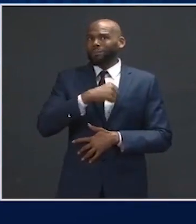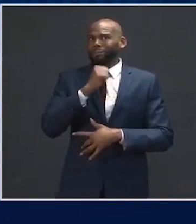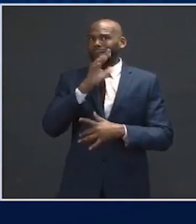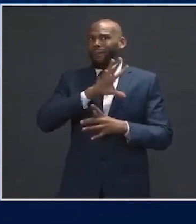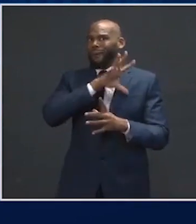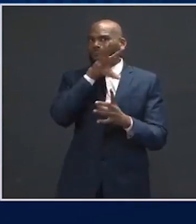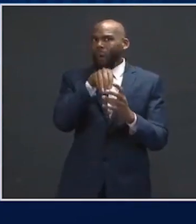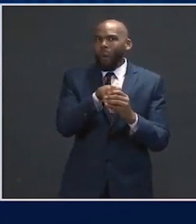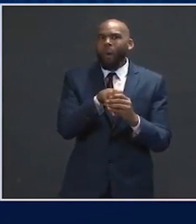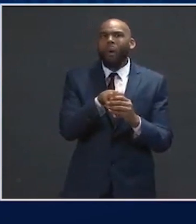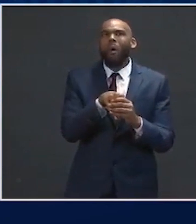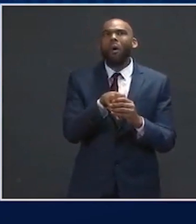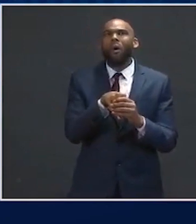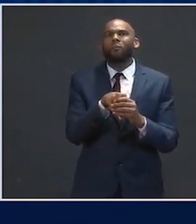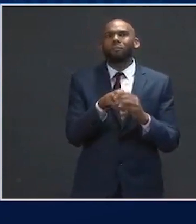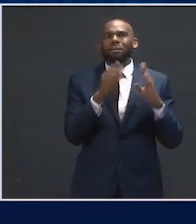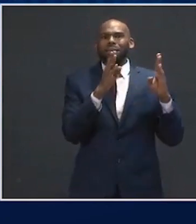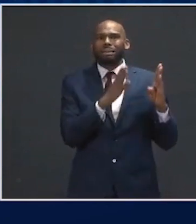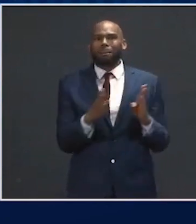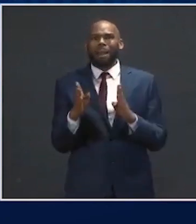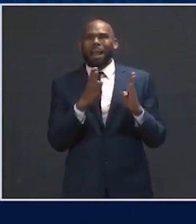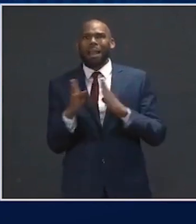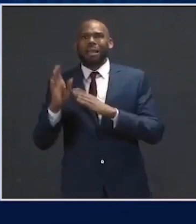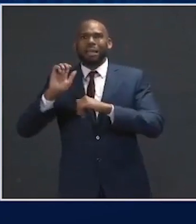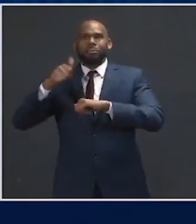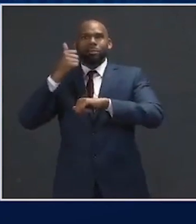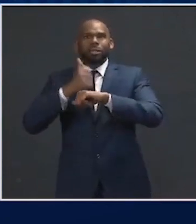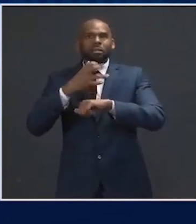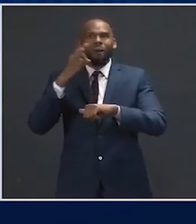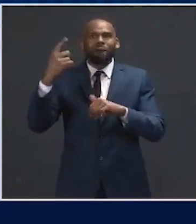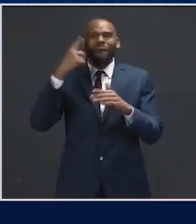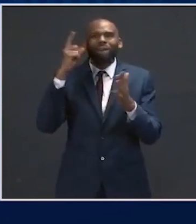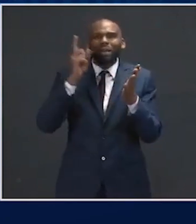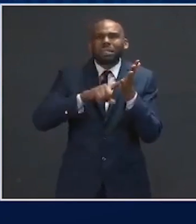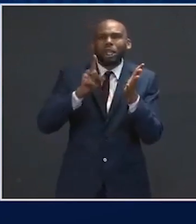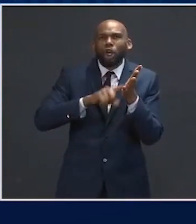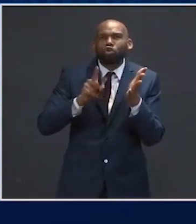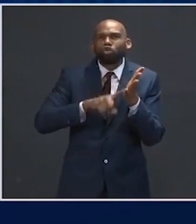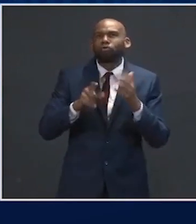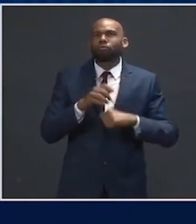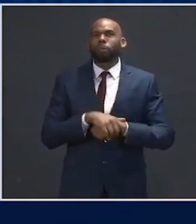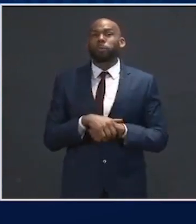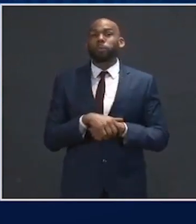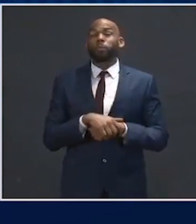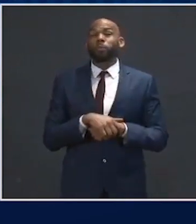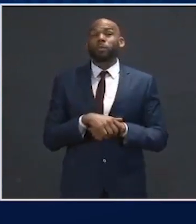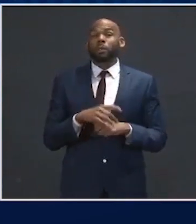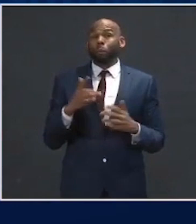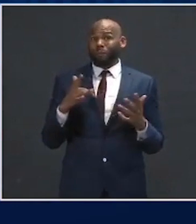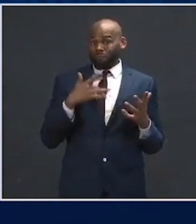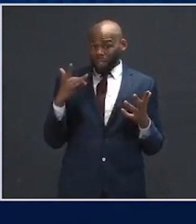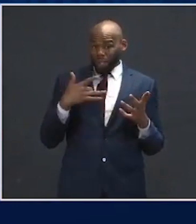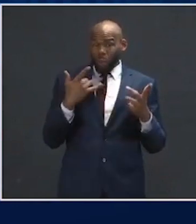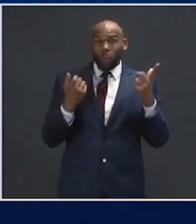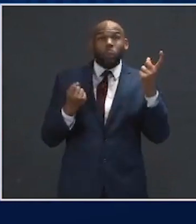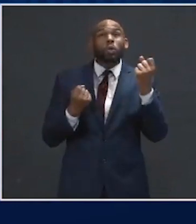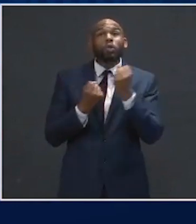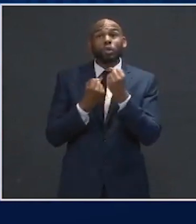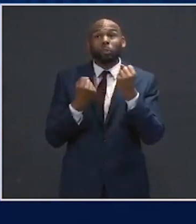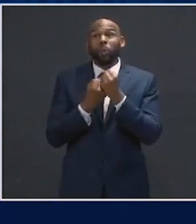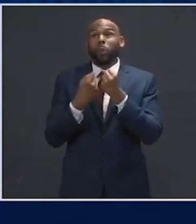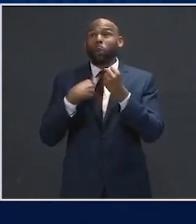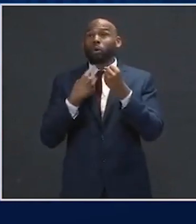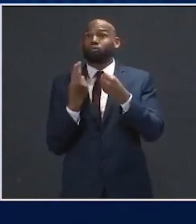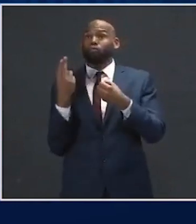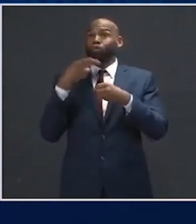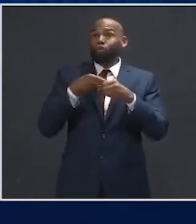the planning and implementation of the investigation. We also feel, of course, we rejoined the World Health Organization,